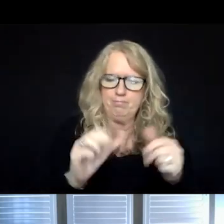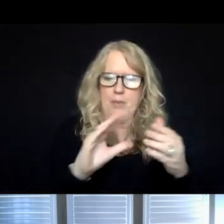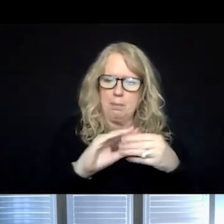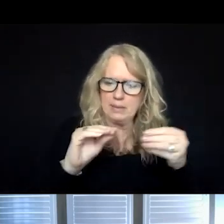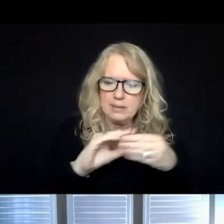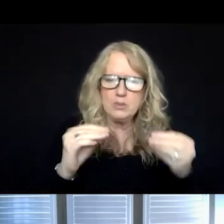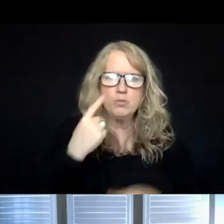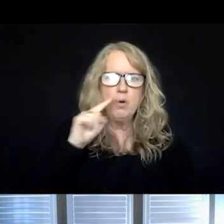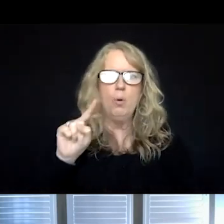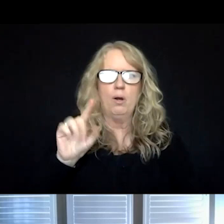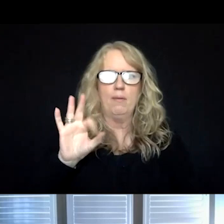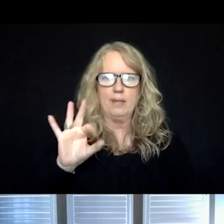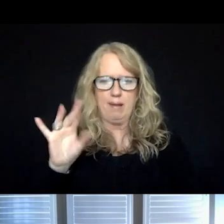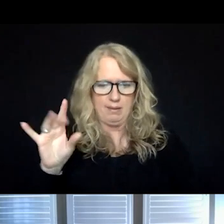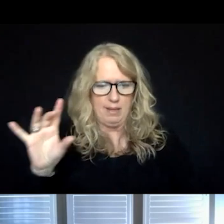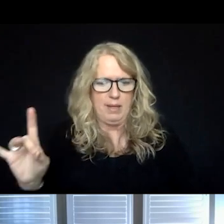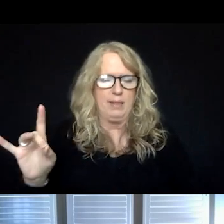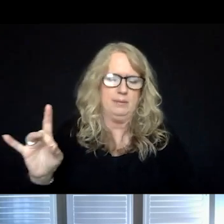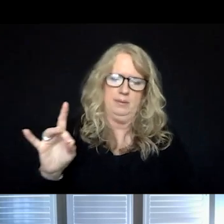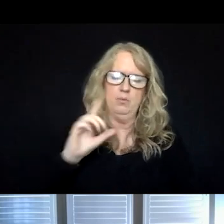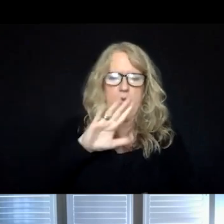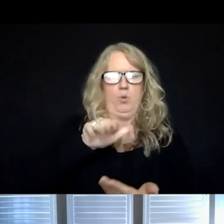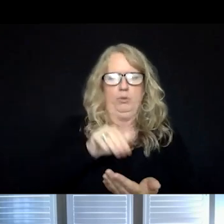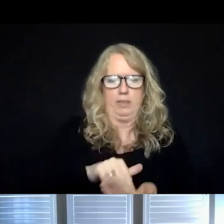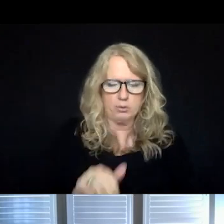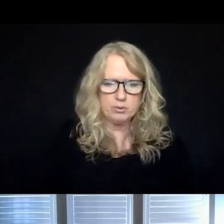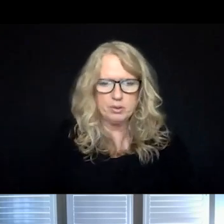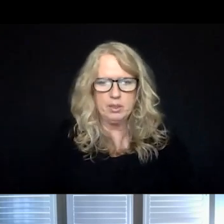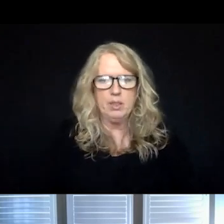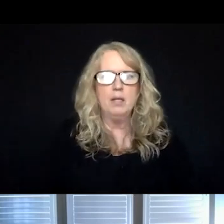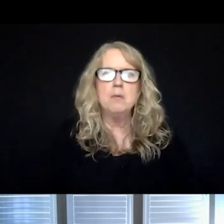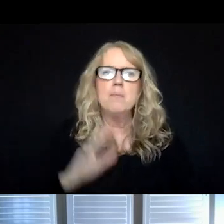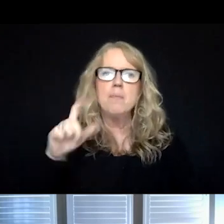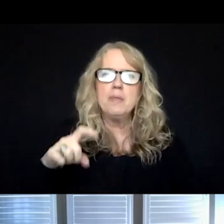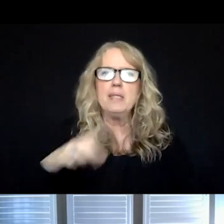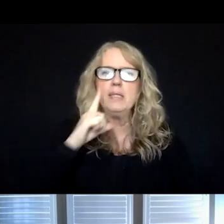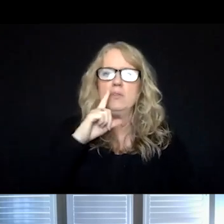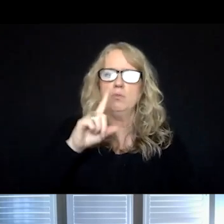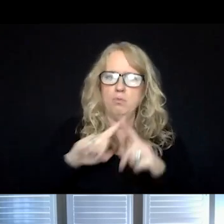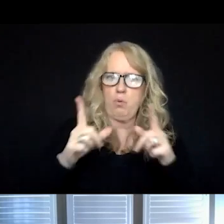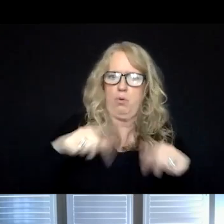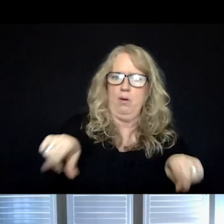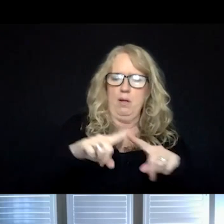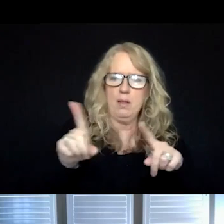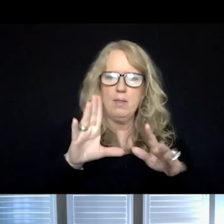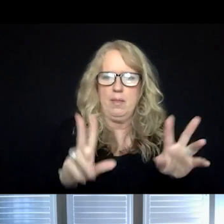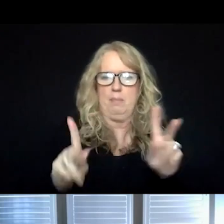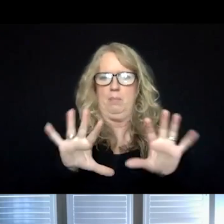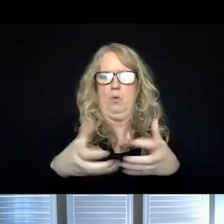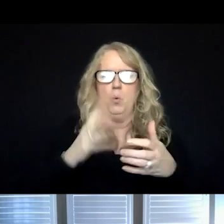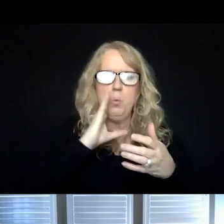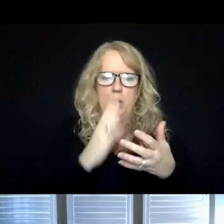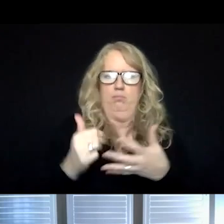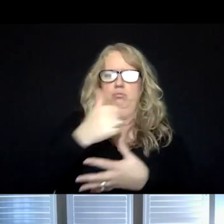the 988 centers, and that the needs of the at-risk populations would be a priority for